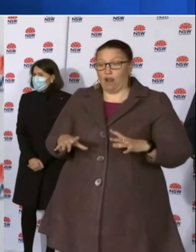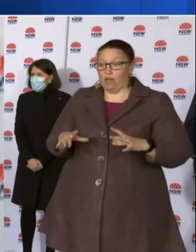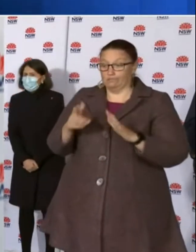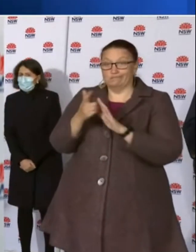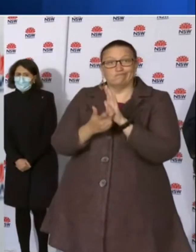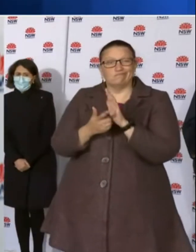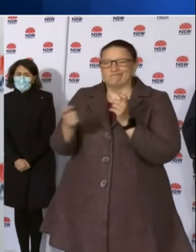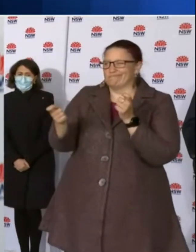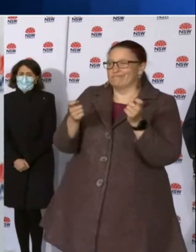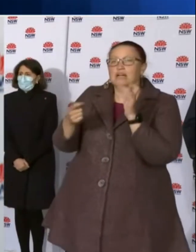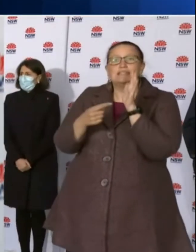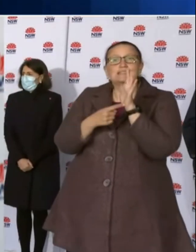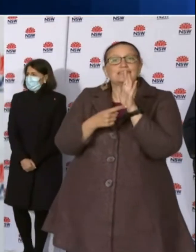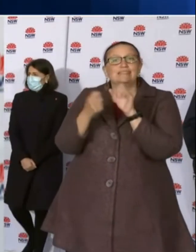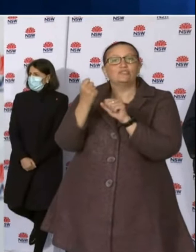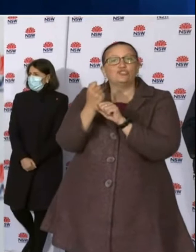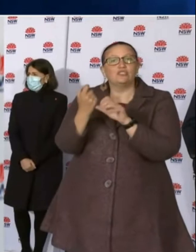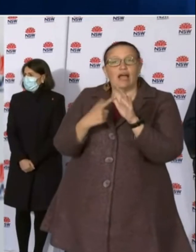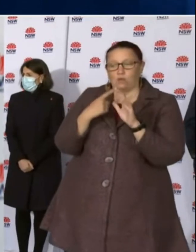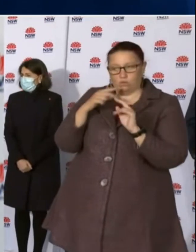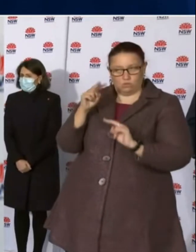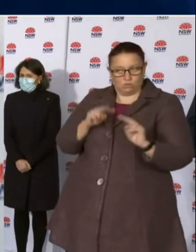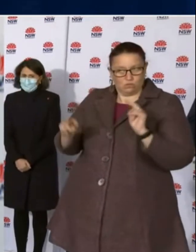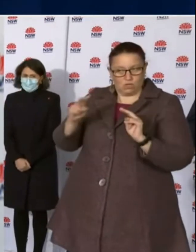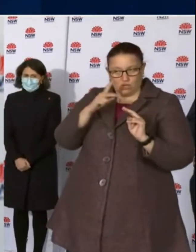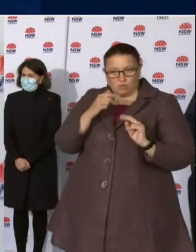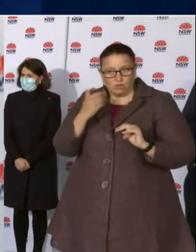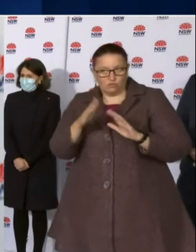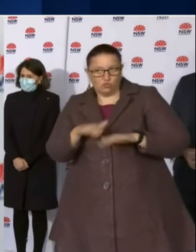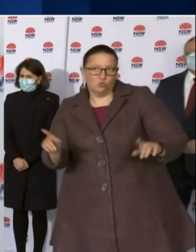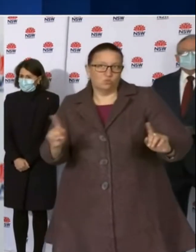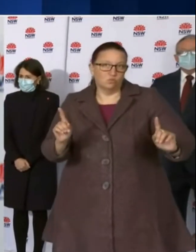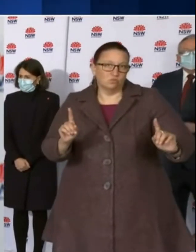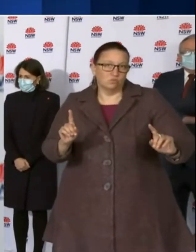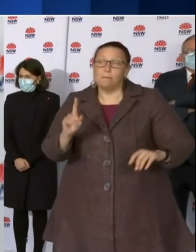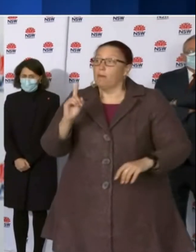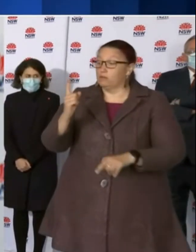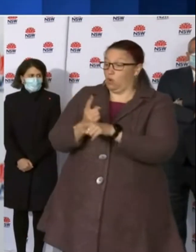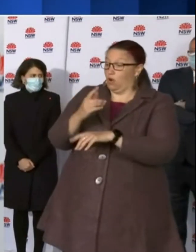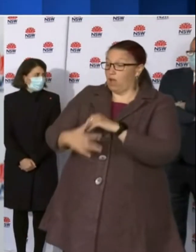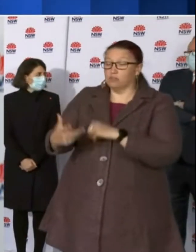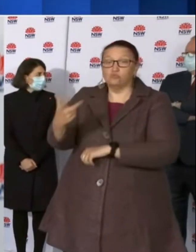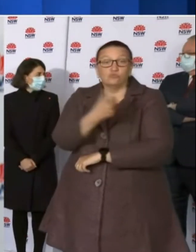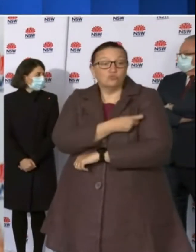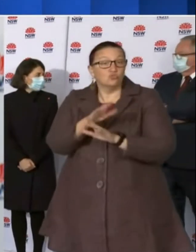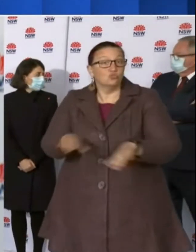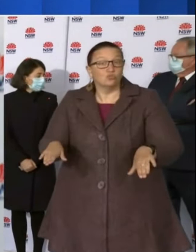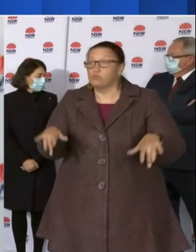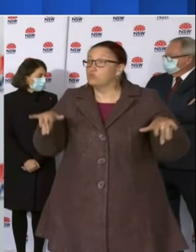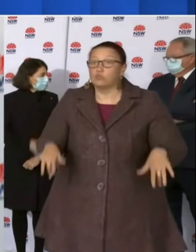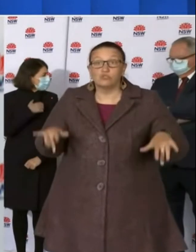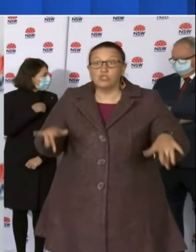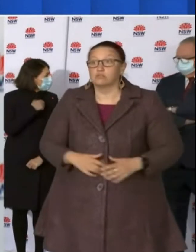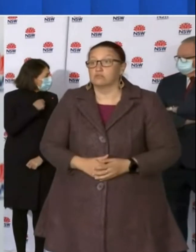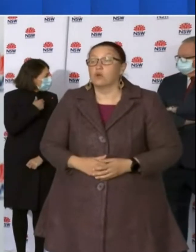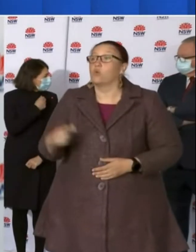continually considering the vaccine. At the moment, we have a shortage of supply of the vaccine. But we do have adequate supplies